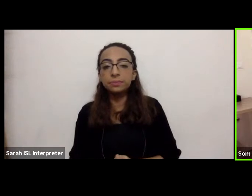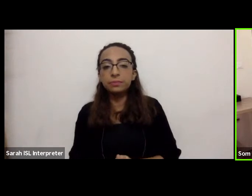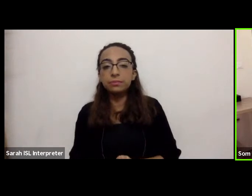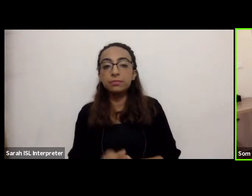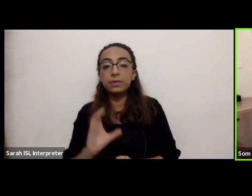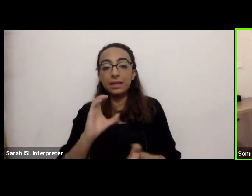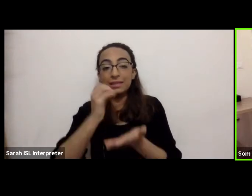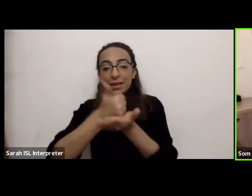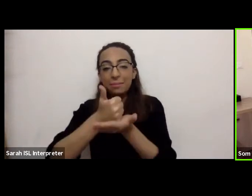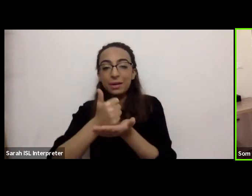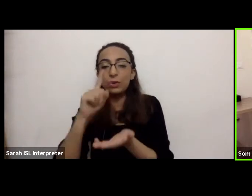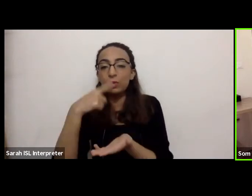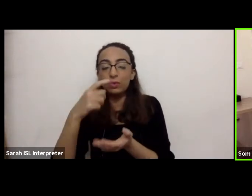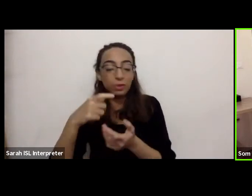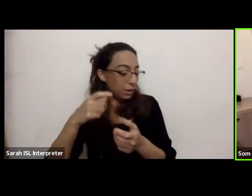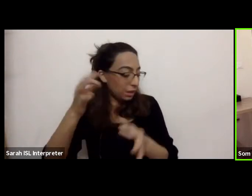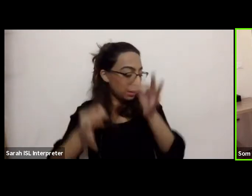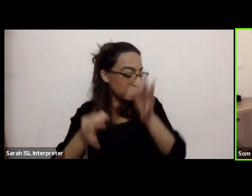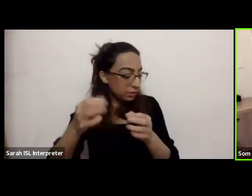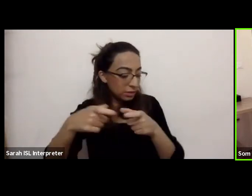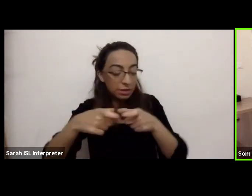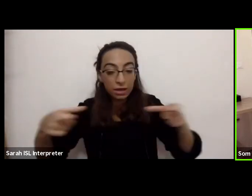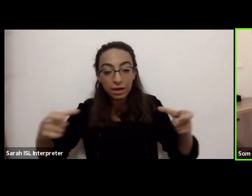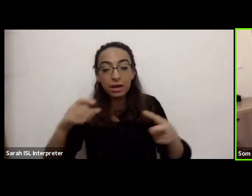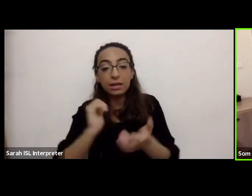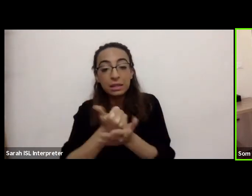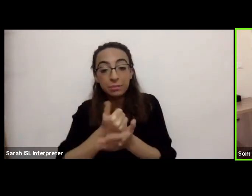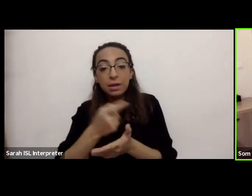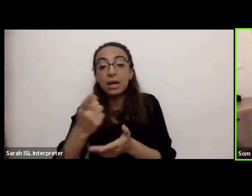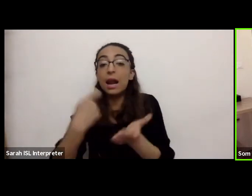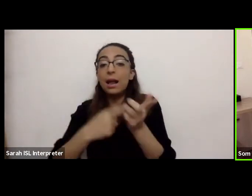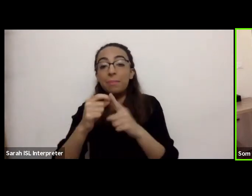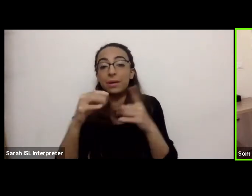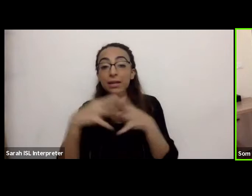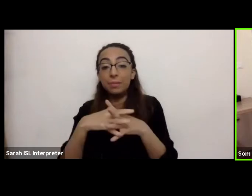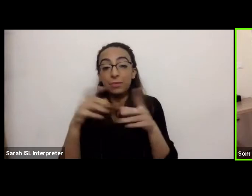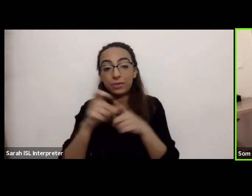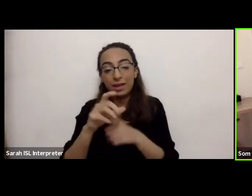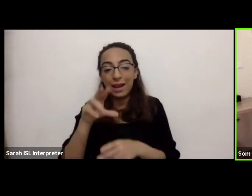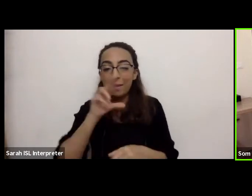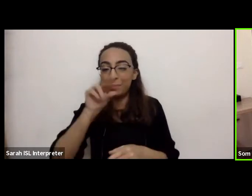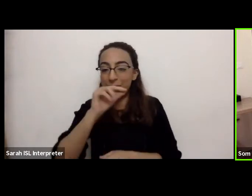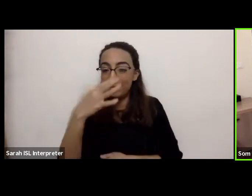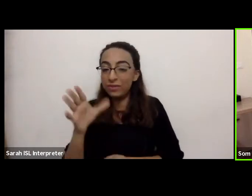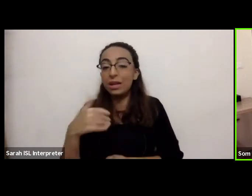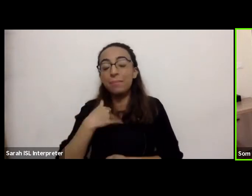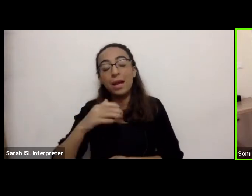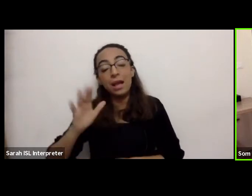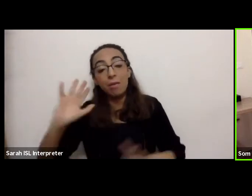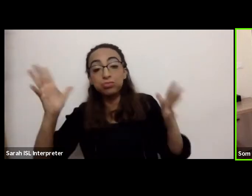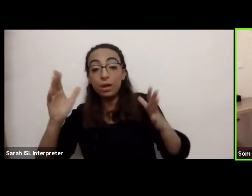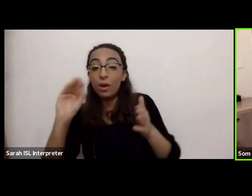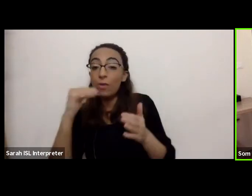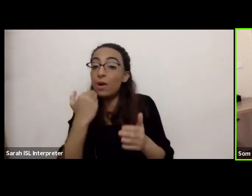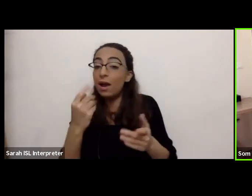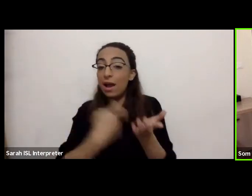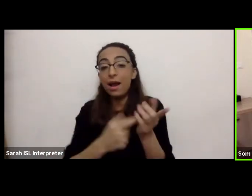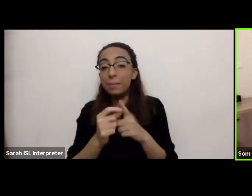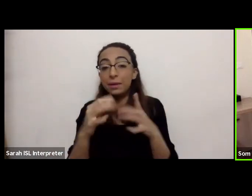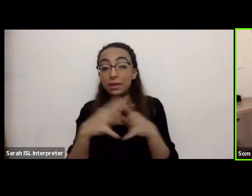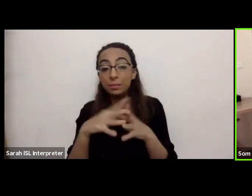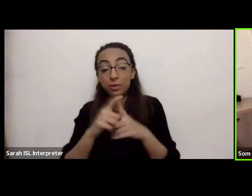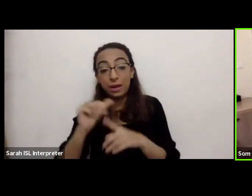chairman of the jury spoke about the Right of Persons Disability Act, and we all celebrated when the act was passed because it